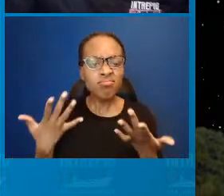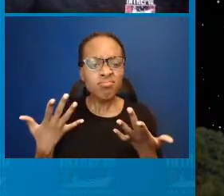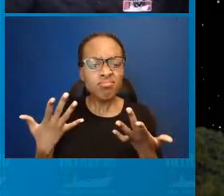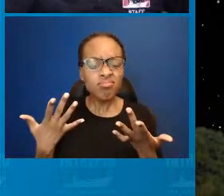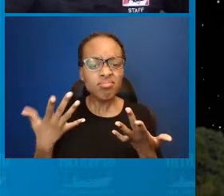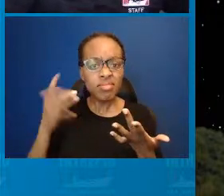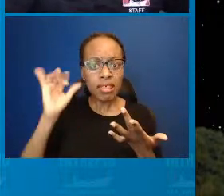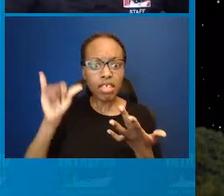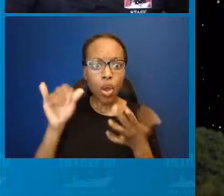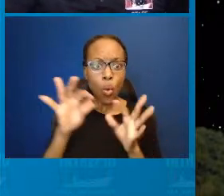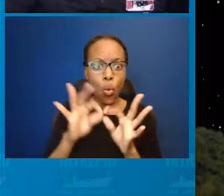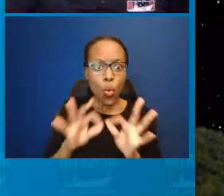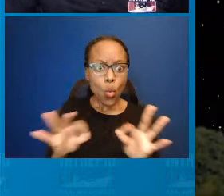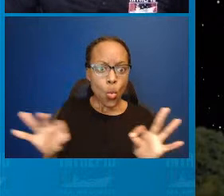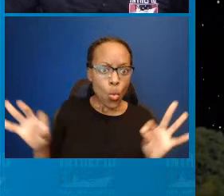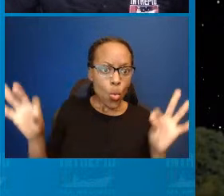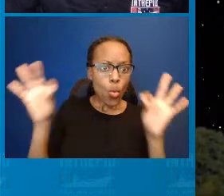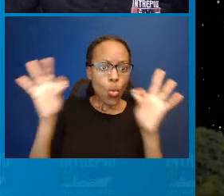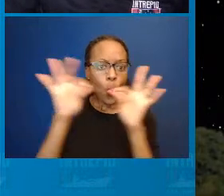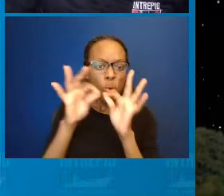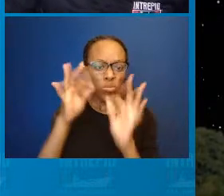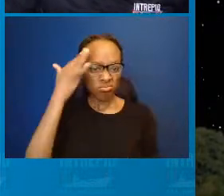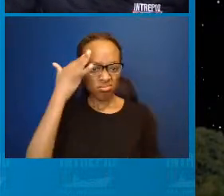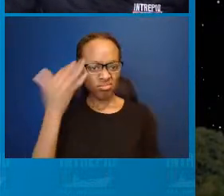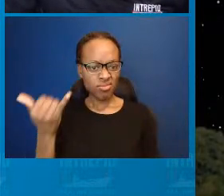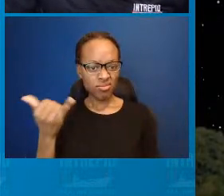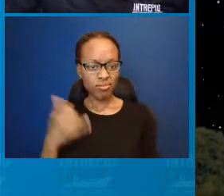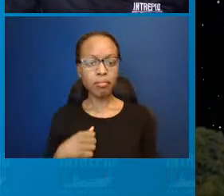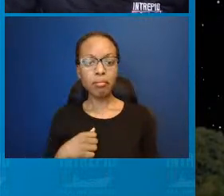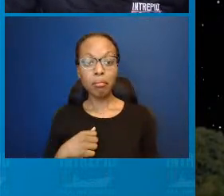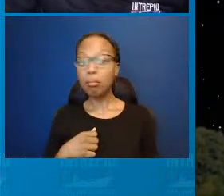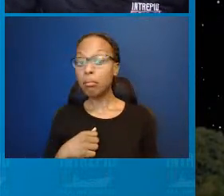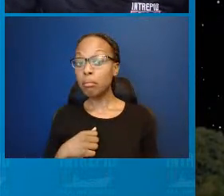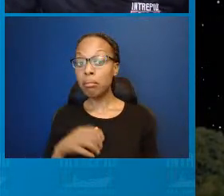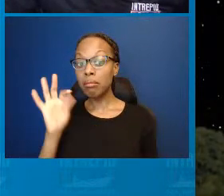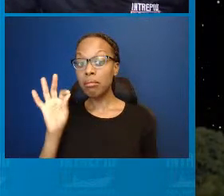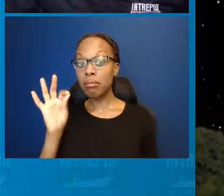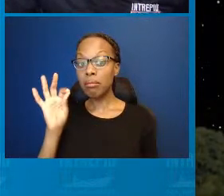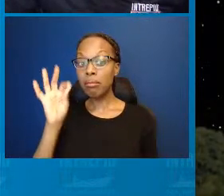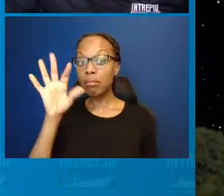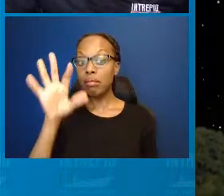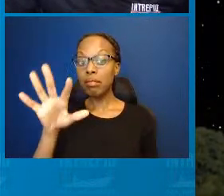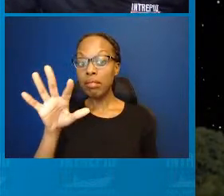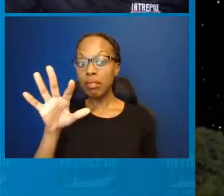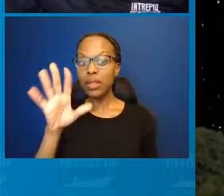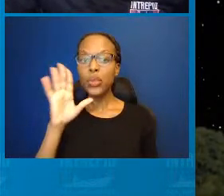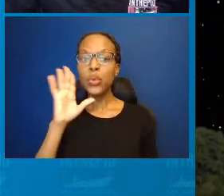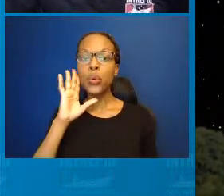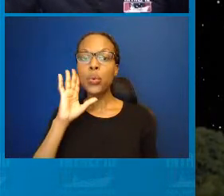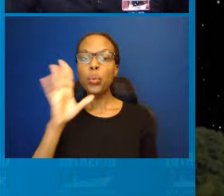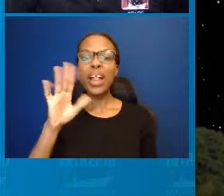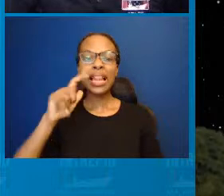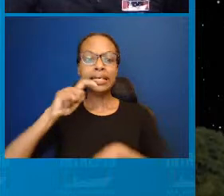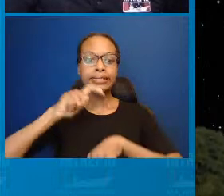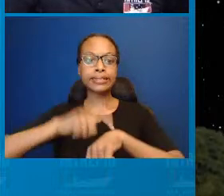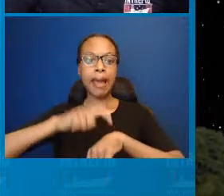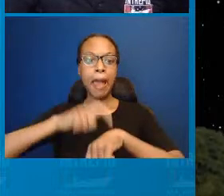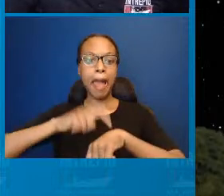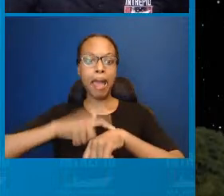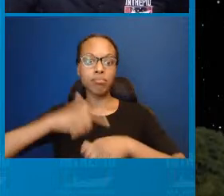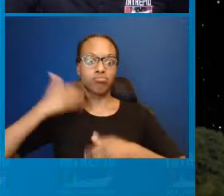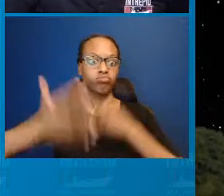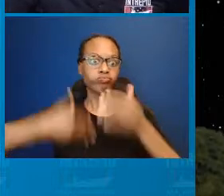star so important? I'll give you all a hint. I'm going to fast forward time here, and I want you all to pay